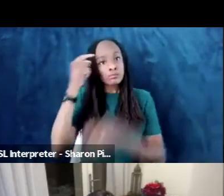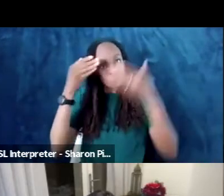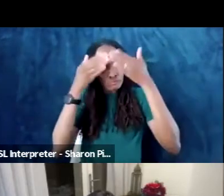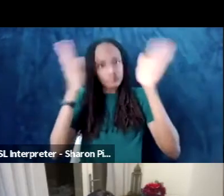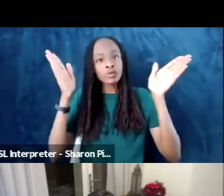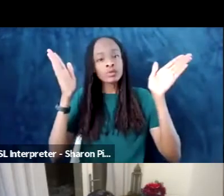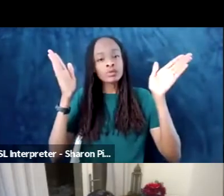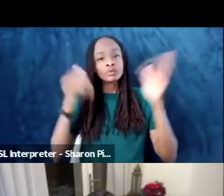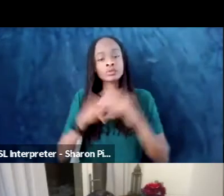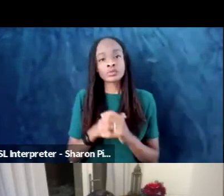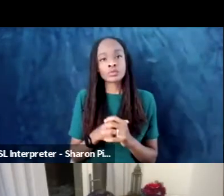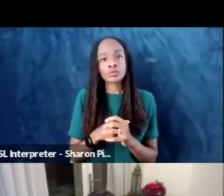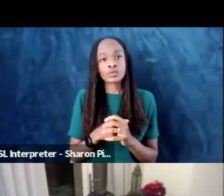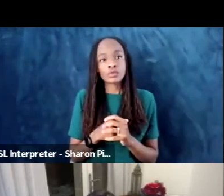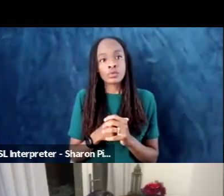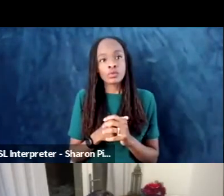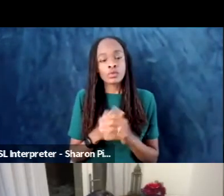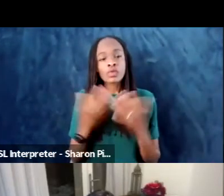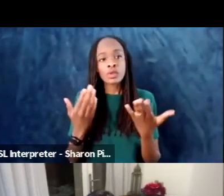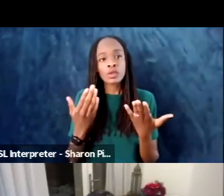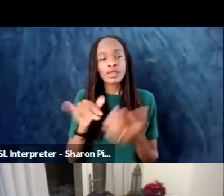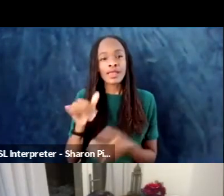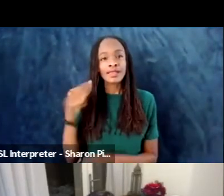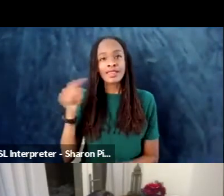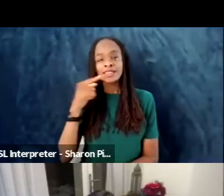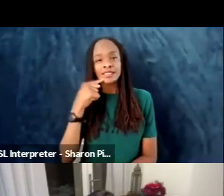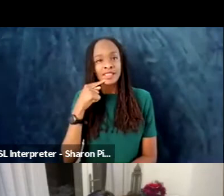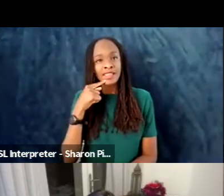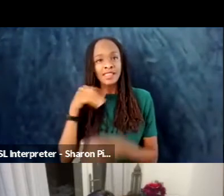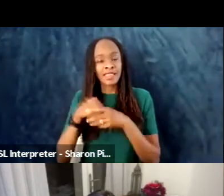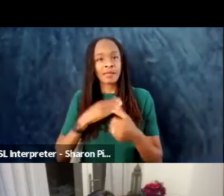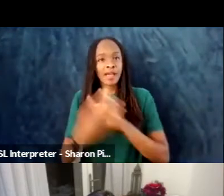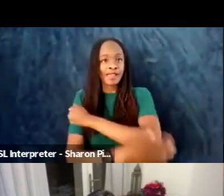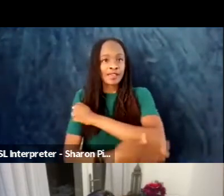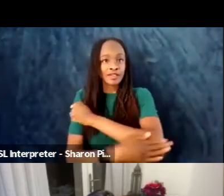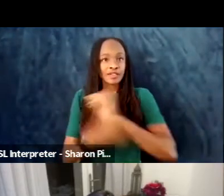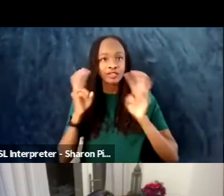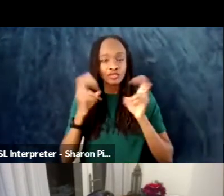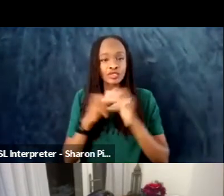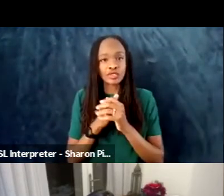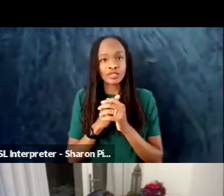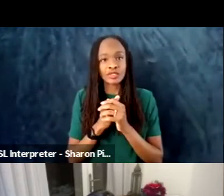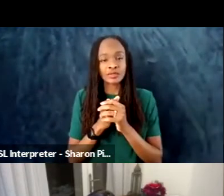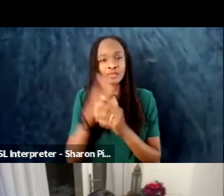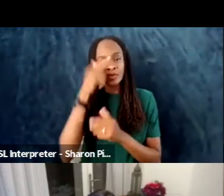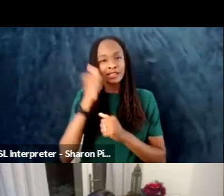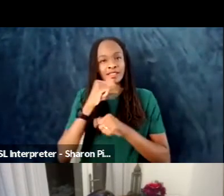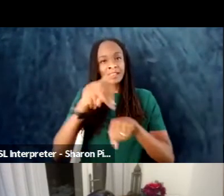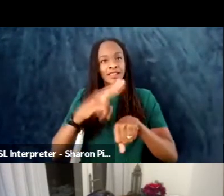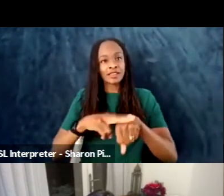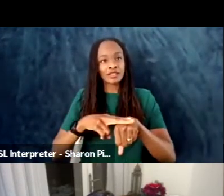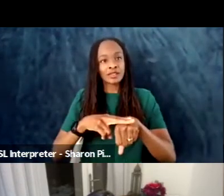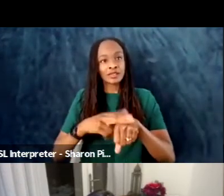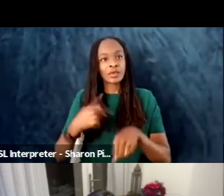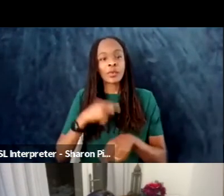We are on a good wicket, as they say in my country, because we are a cricket playing nation. We are on a good